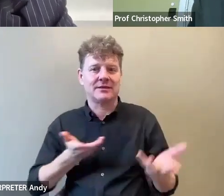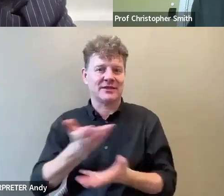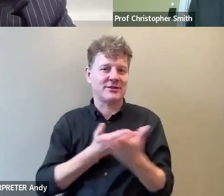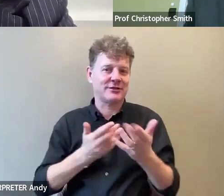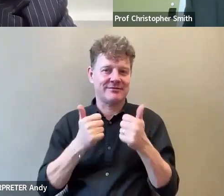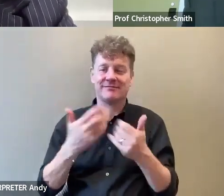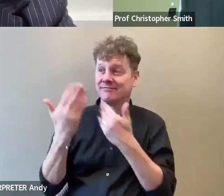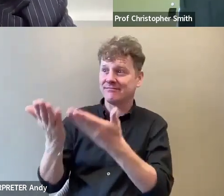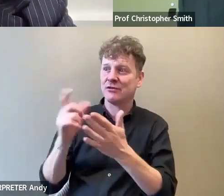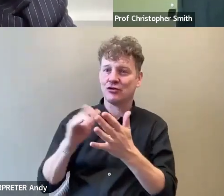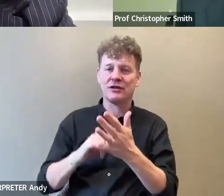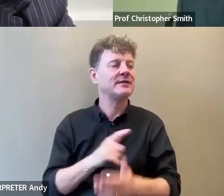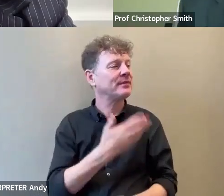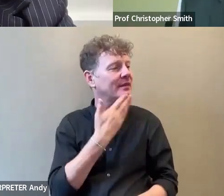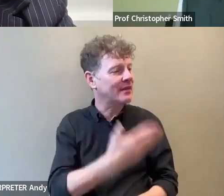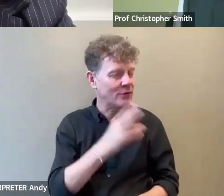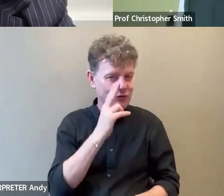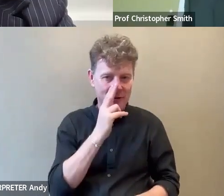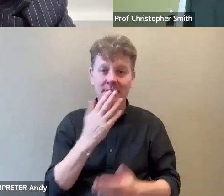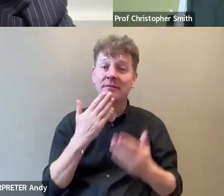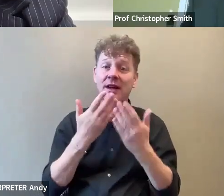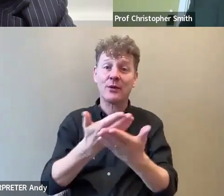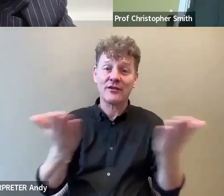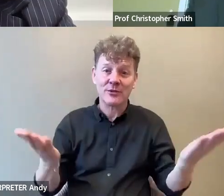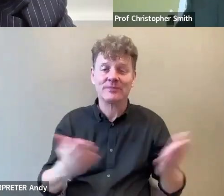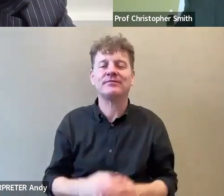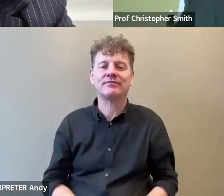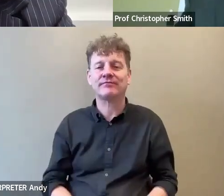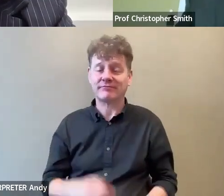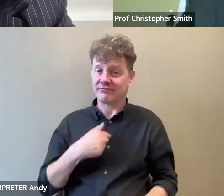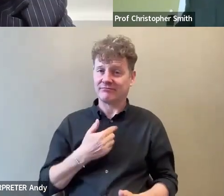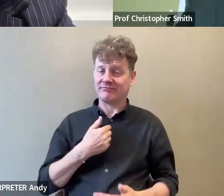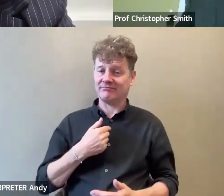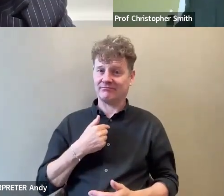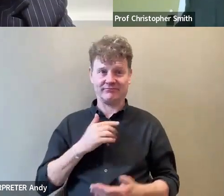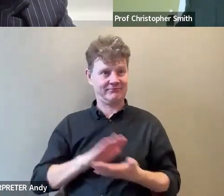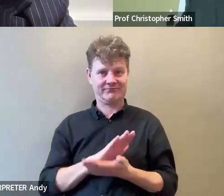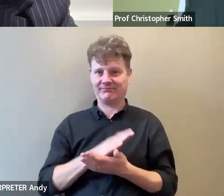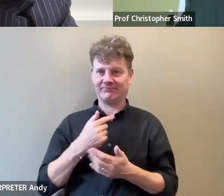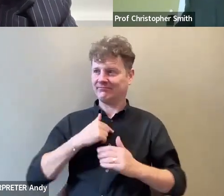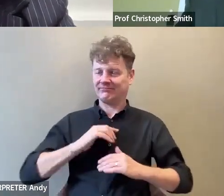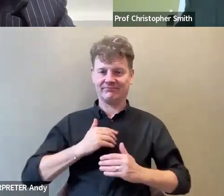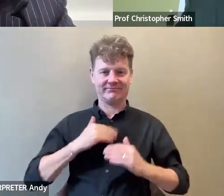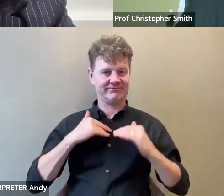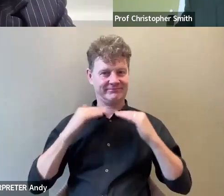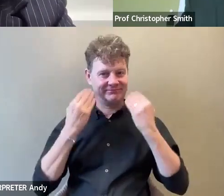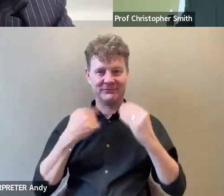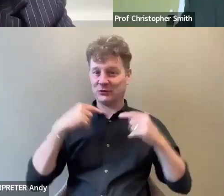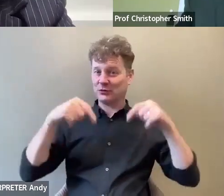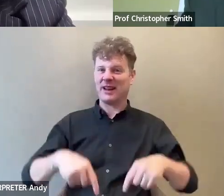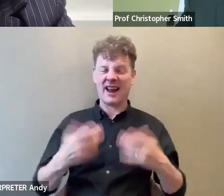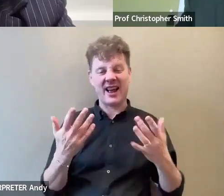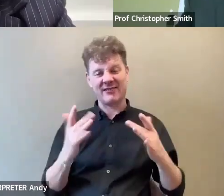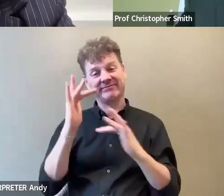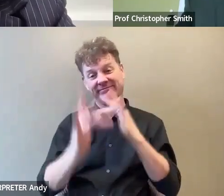Christopher. Thank you very much, Jemina. Thank you, everybody. It's a real pleasure to be here with you, albeit